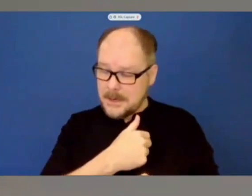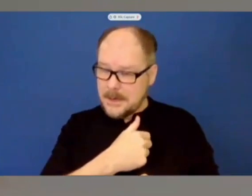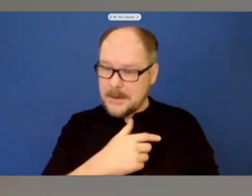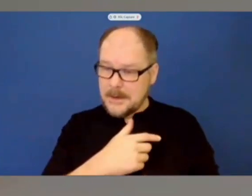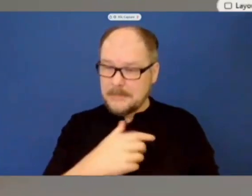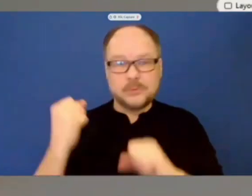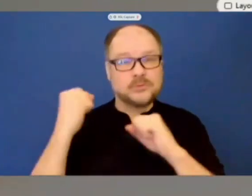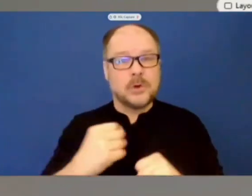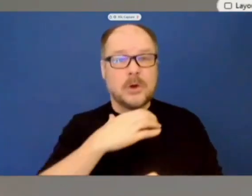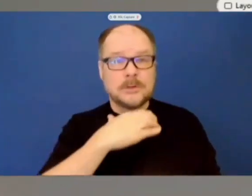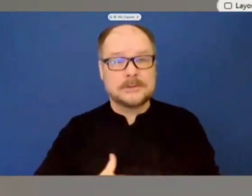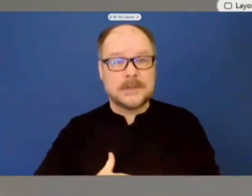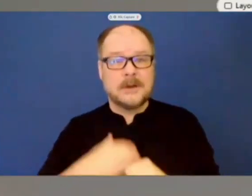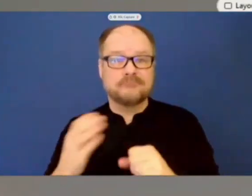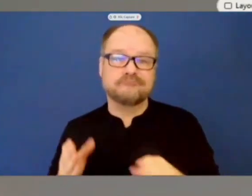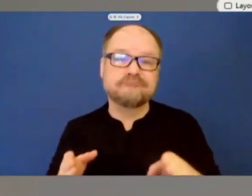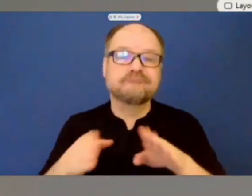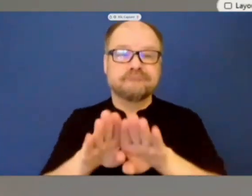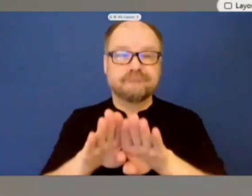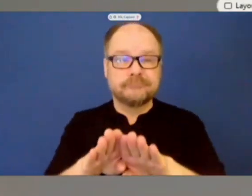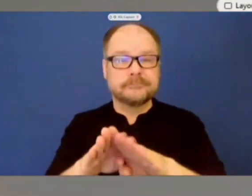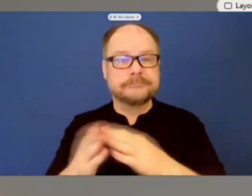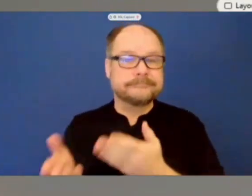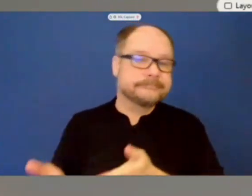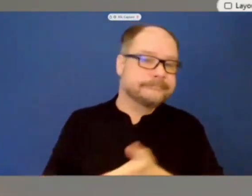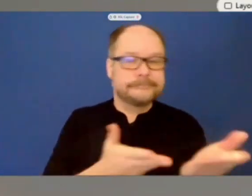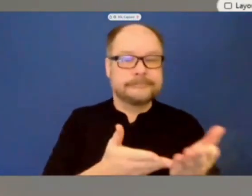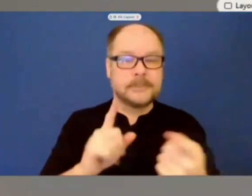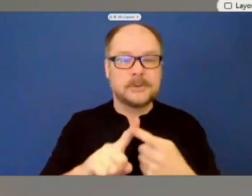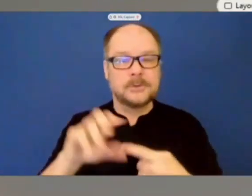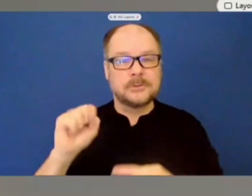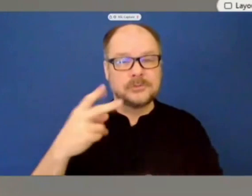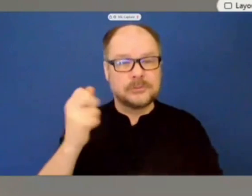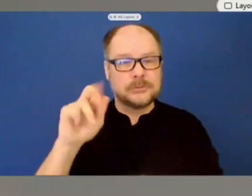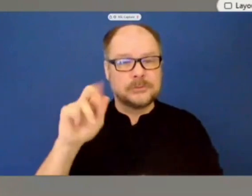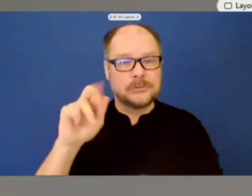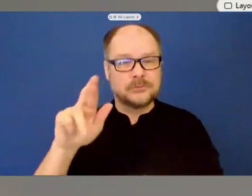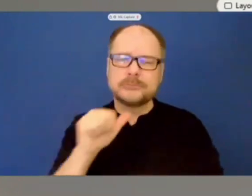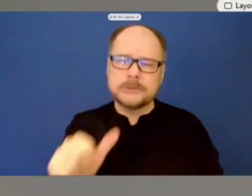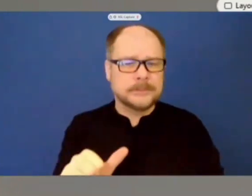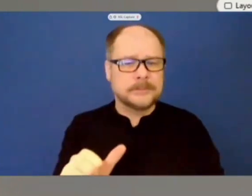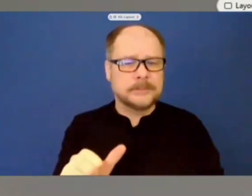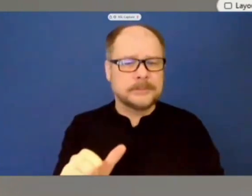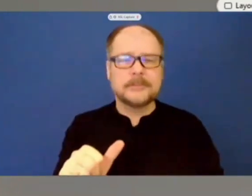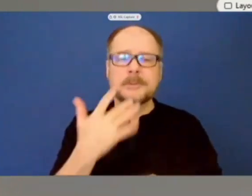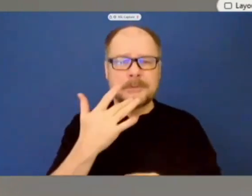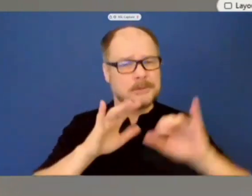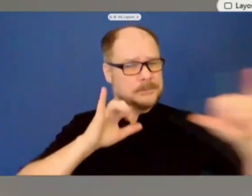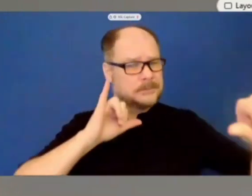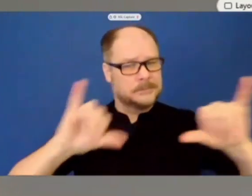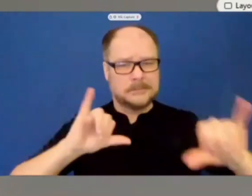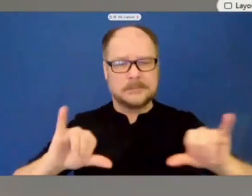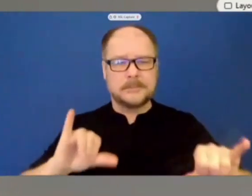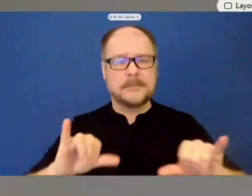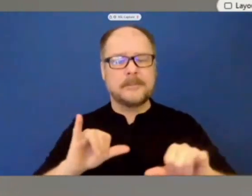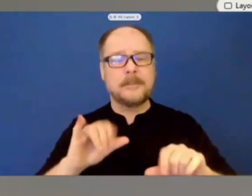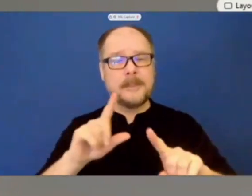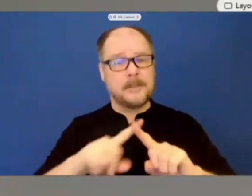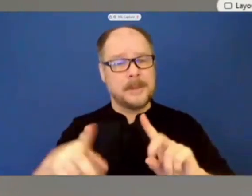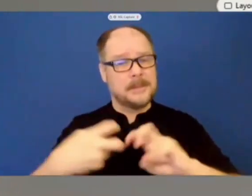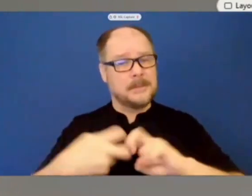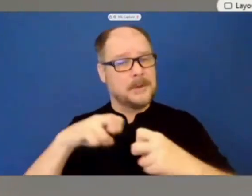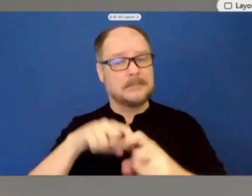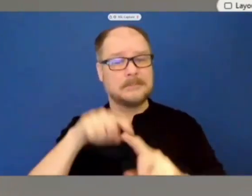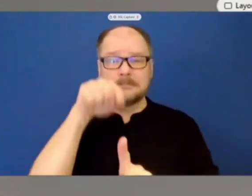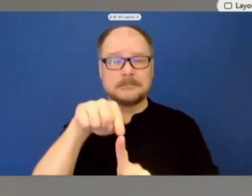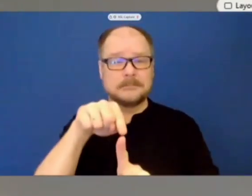based on that guidance to close these sites down just to make resources available, as been mentioned. The problem is we now